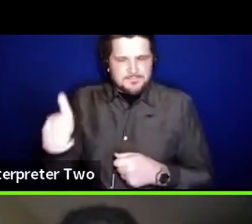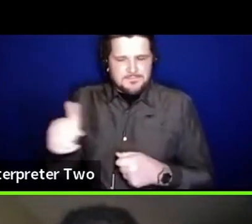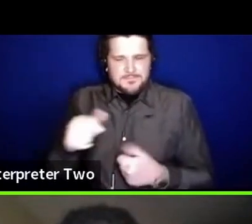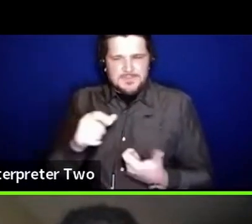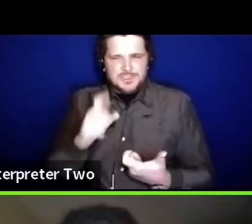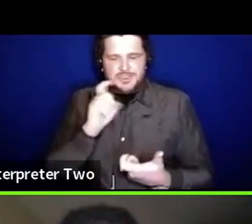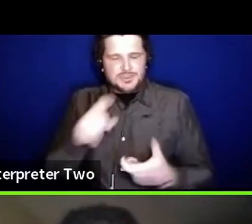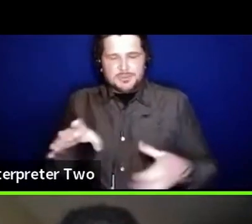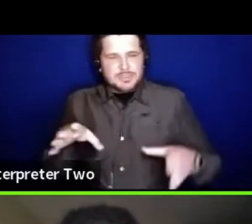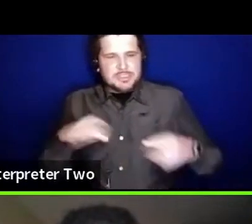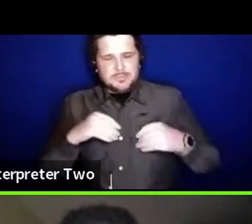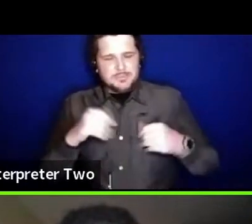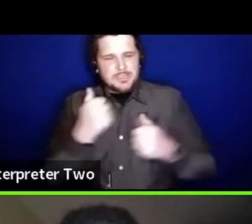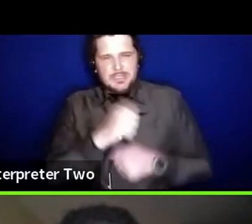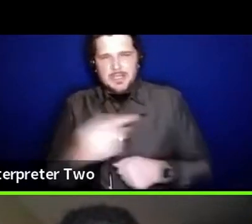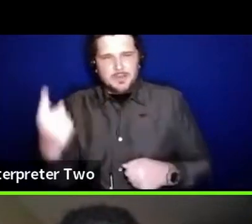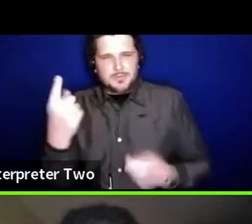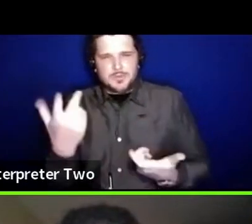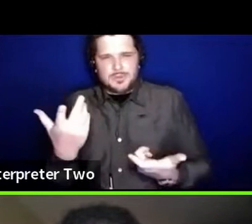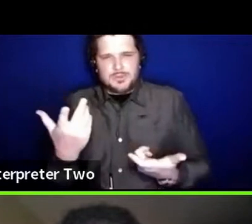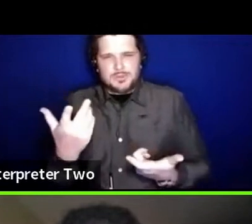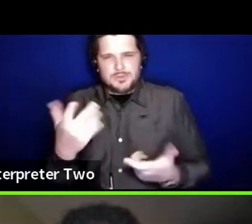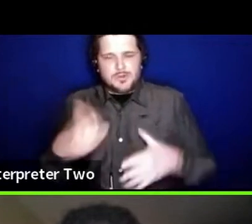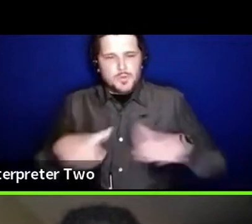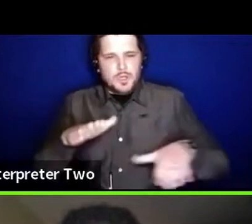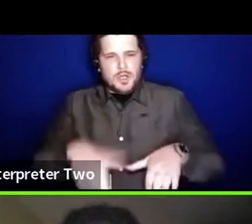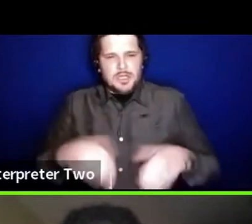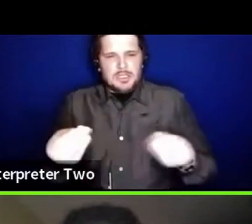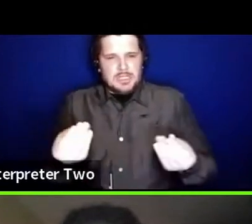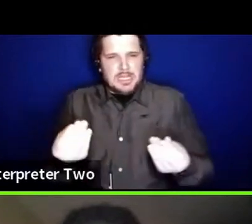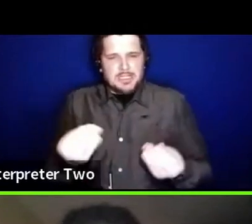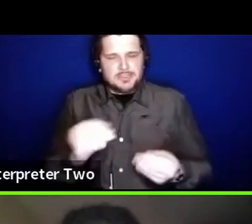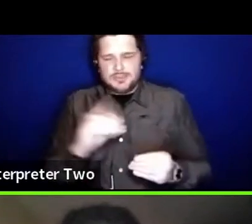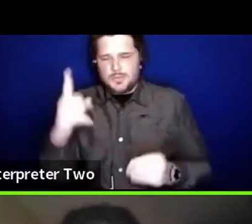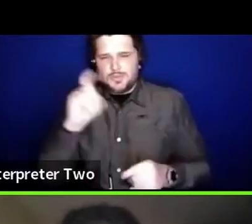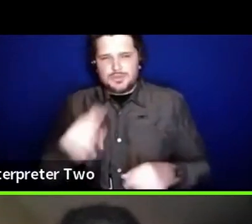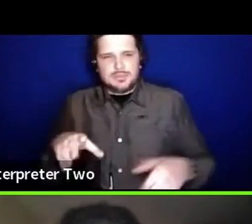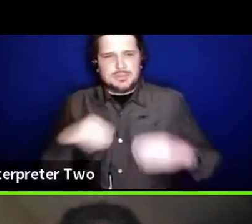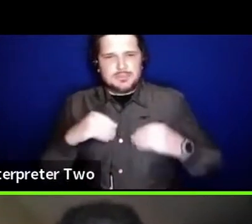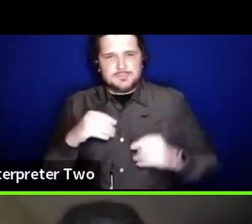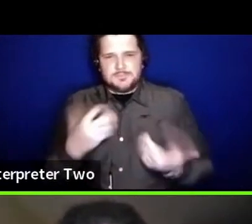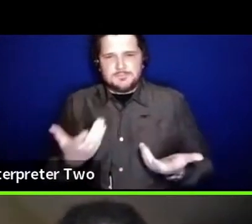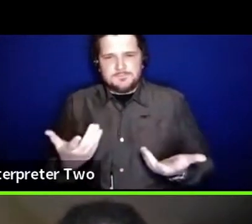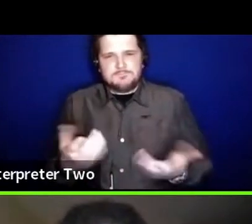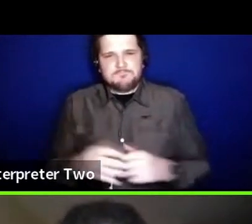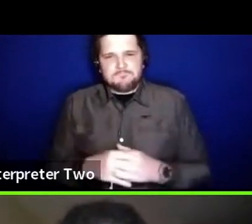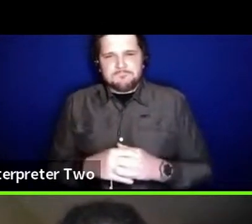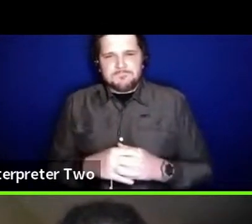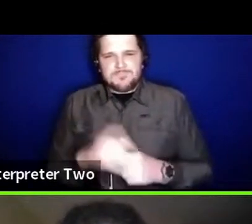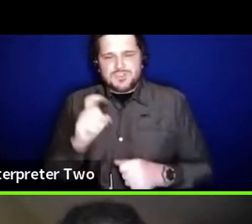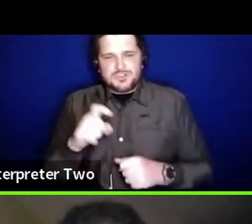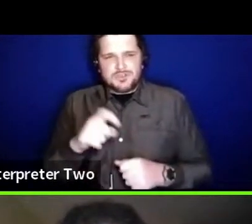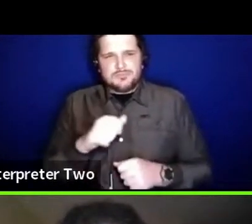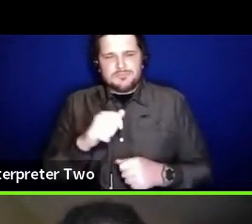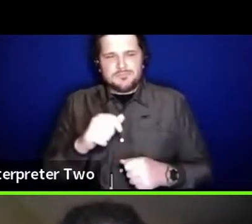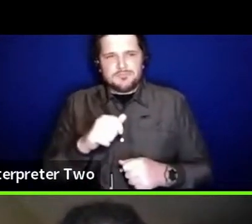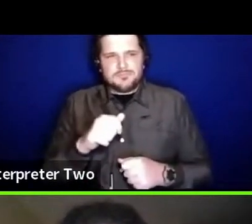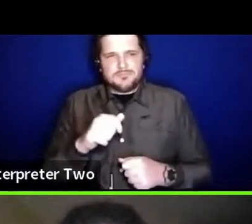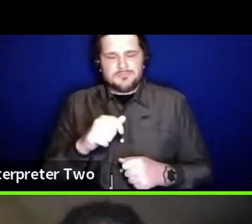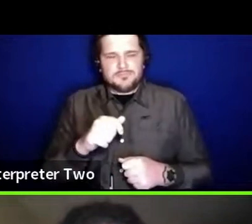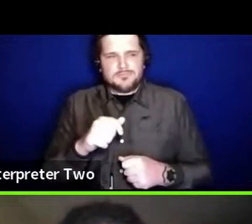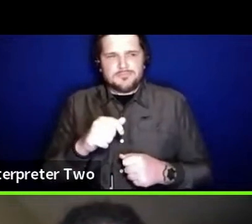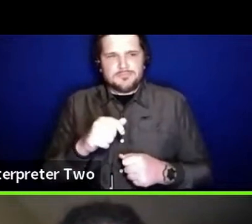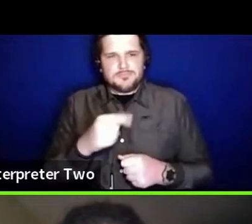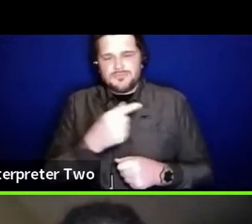be acceptable to anybody like walking on this land, you know? It should be like a general subject that is gonna be taken